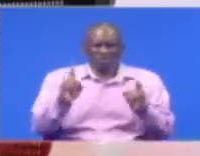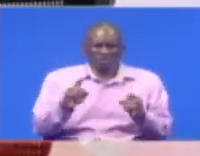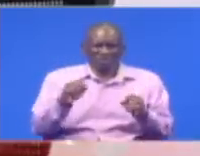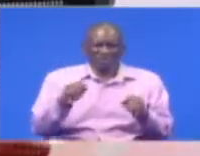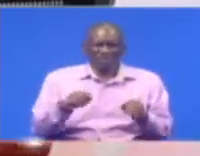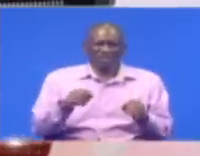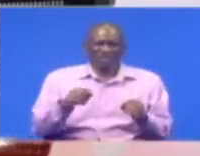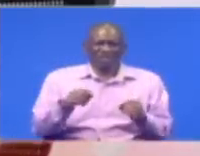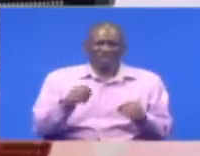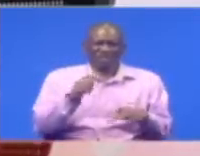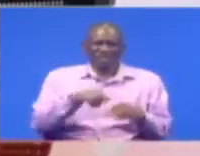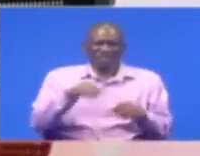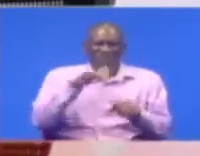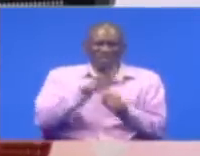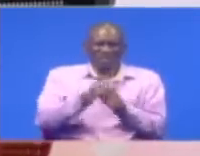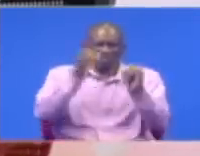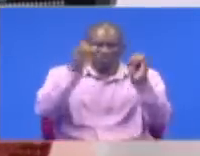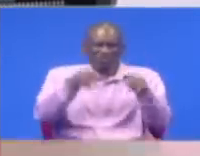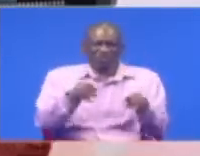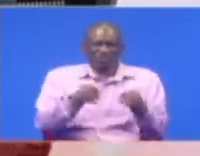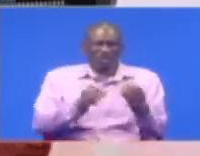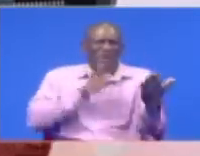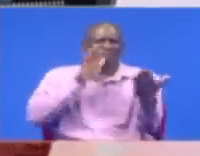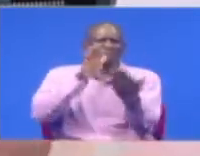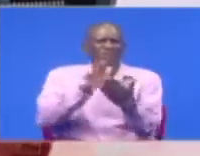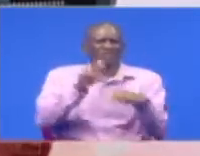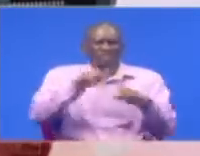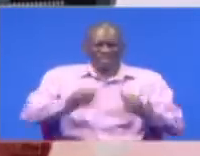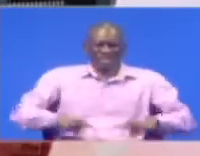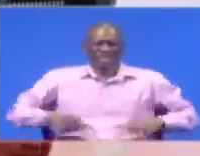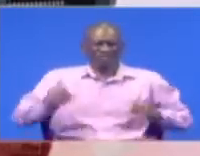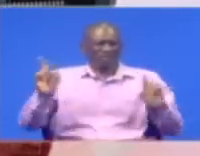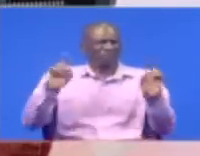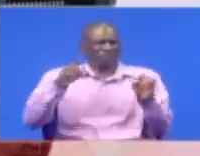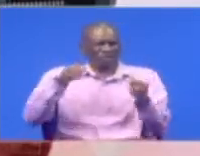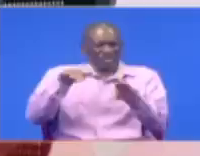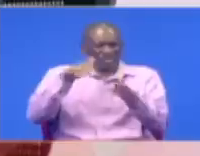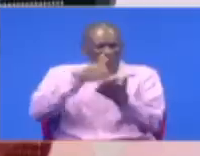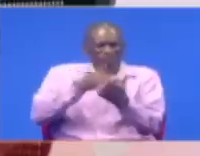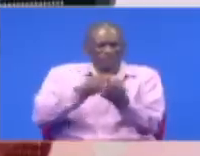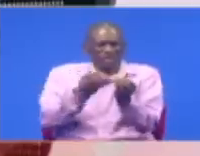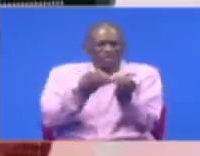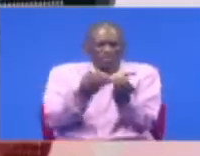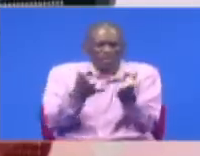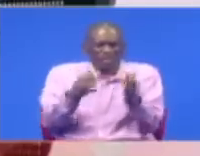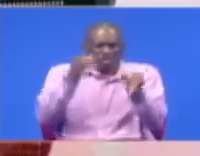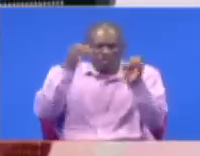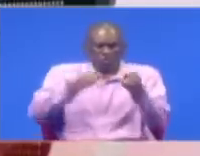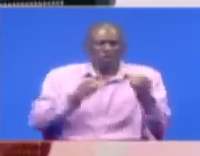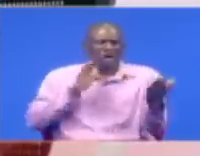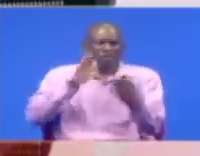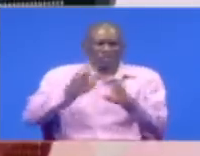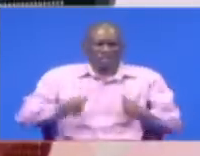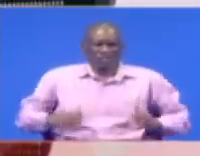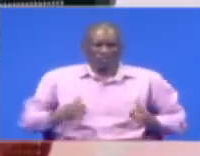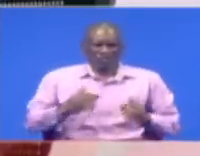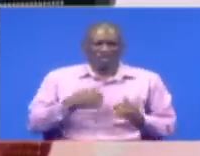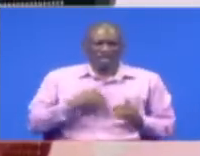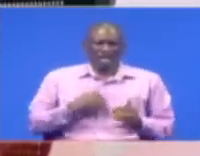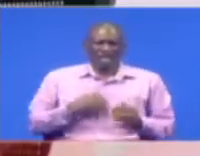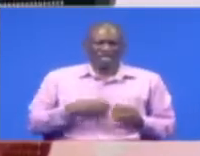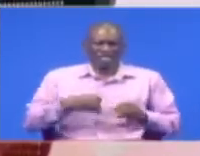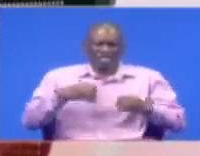lots of the new approaches in life. I do prefer to hold to my